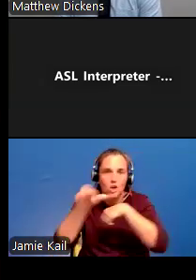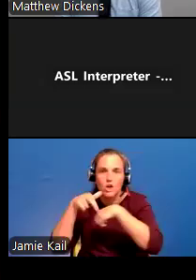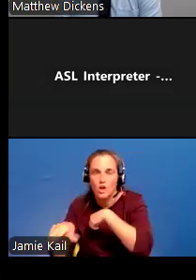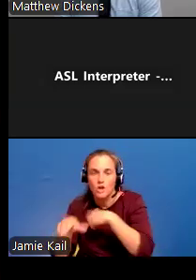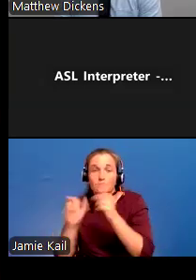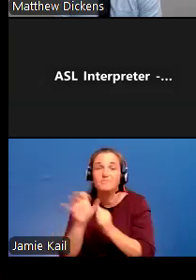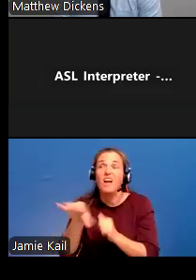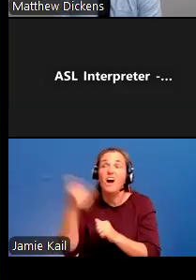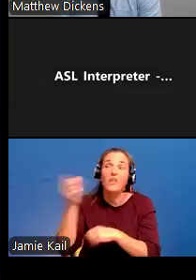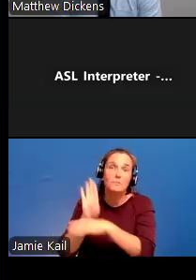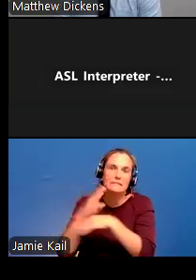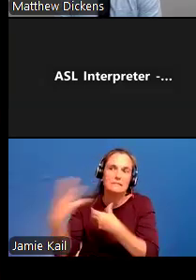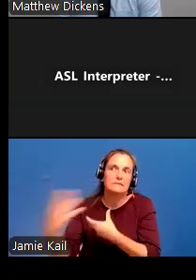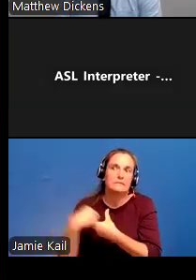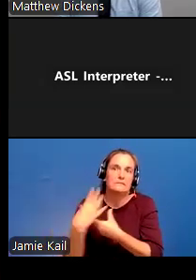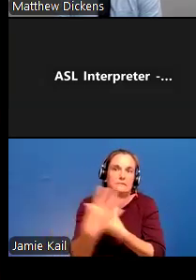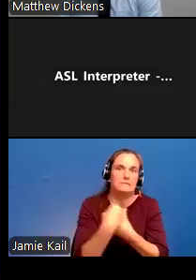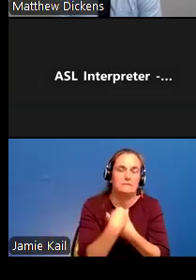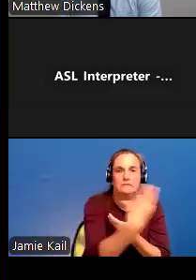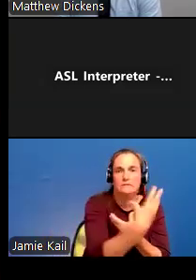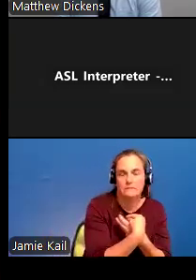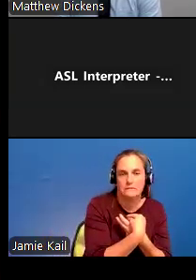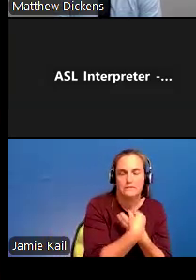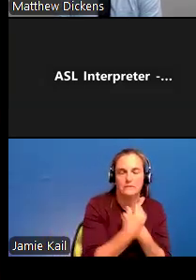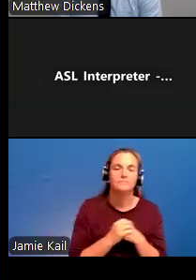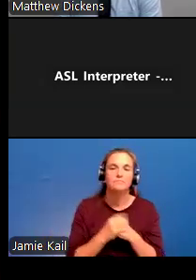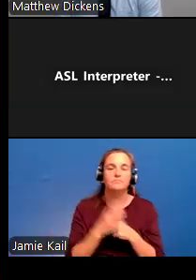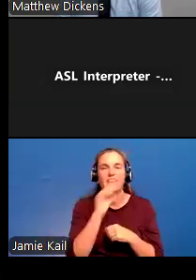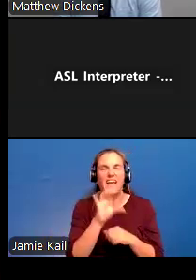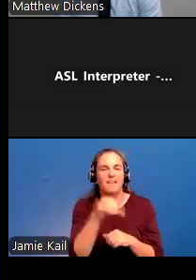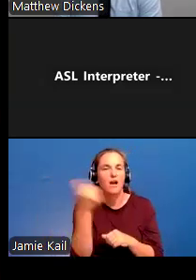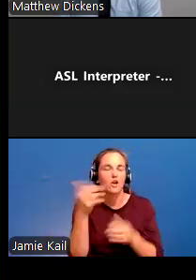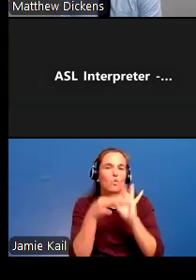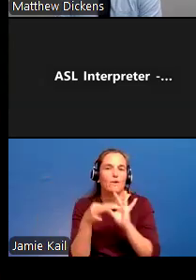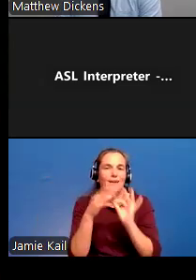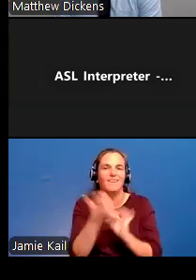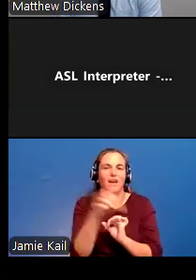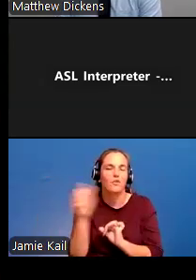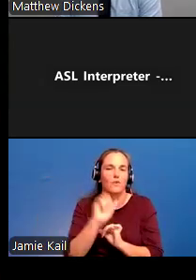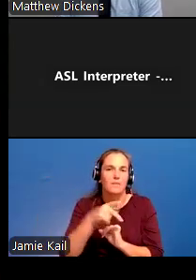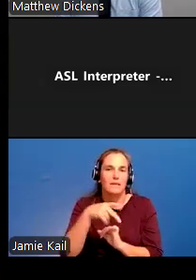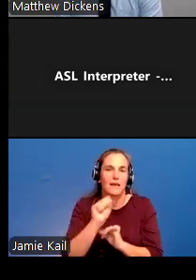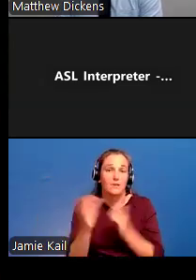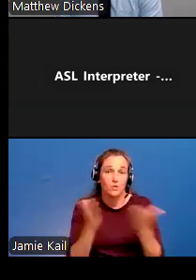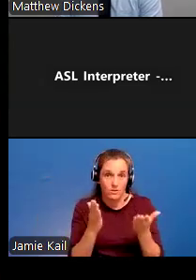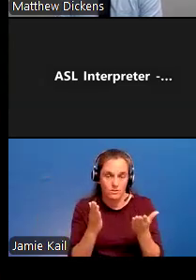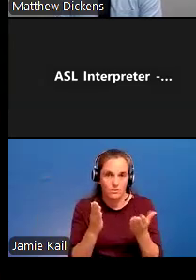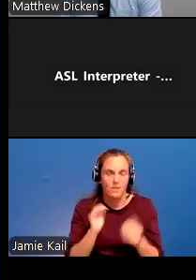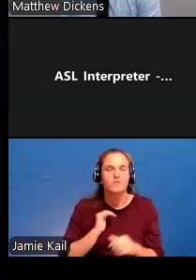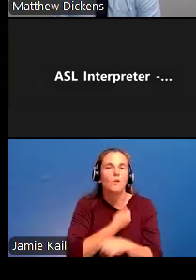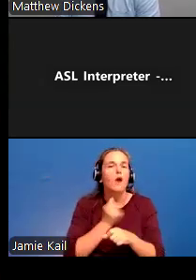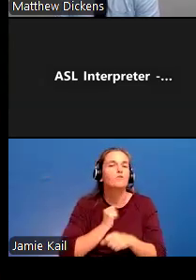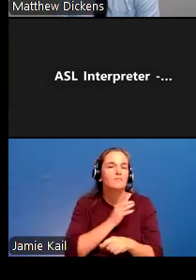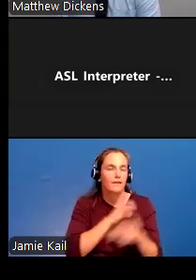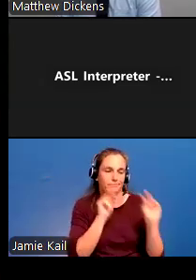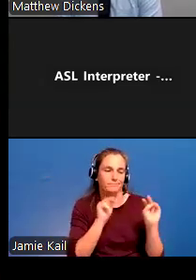provide services that APS may be directly providing. So our staff monitor the service plan. And then once